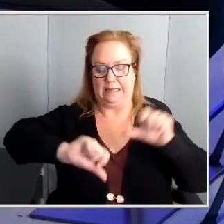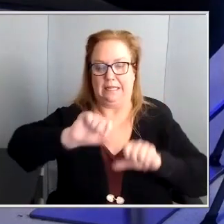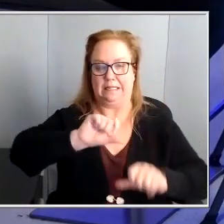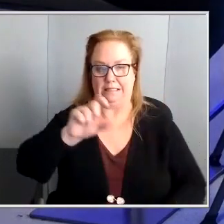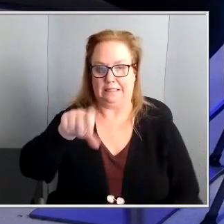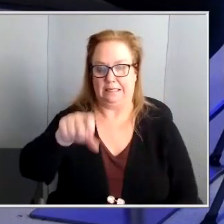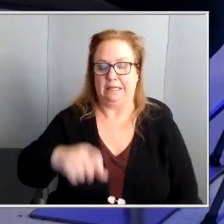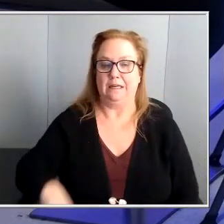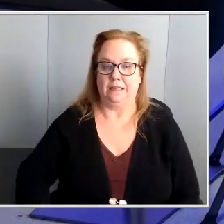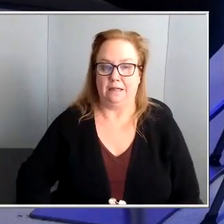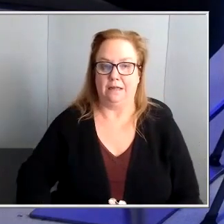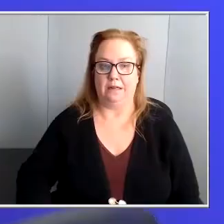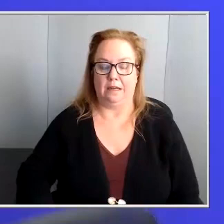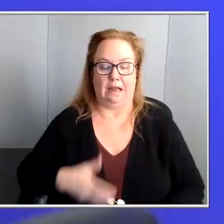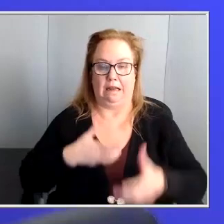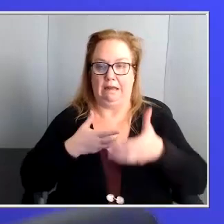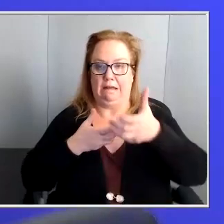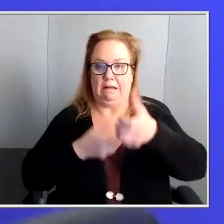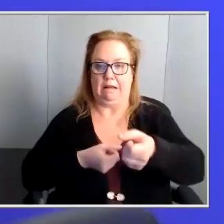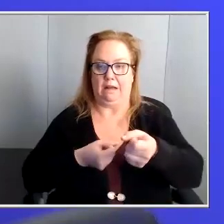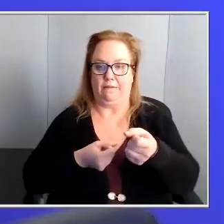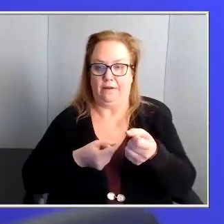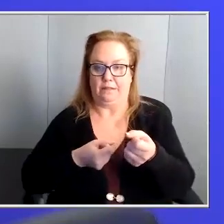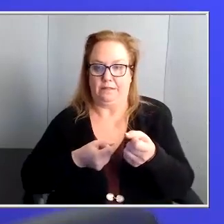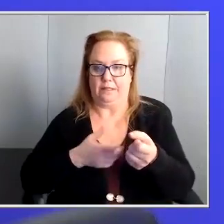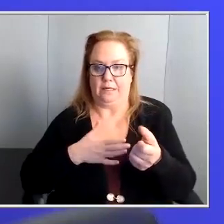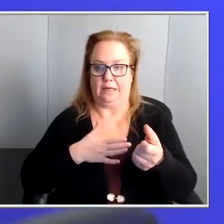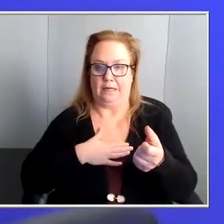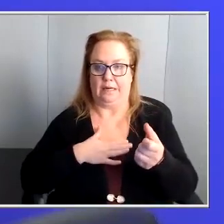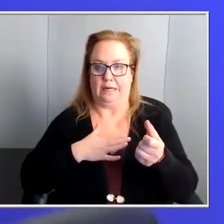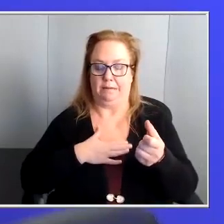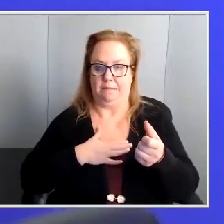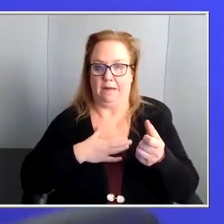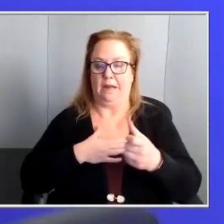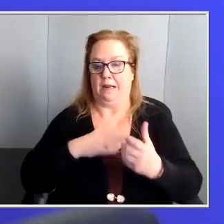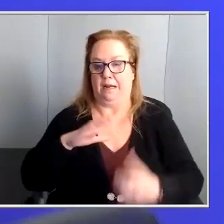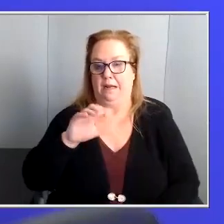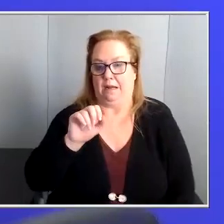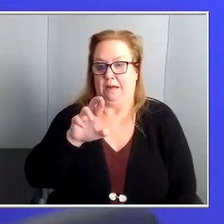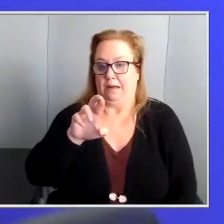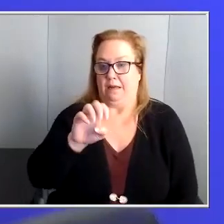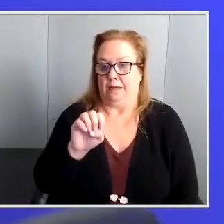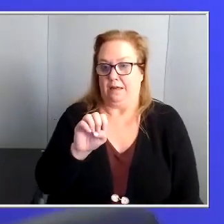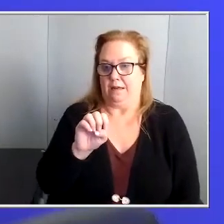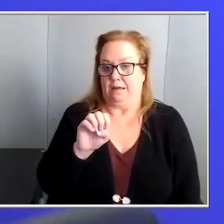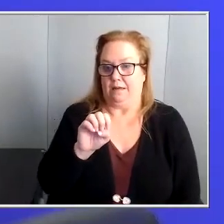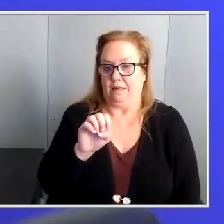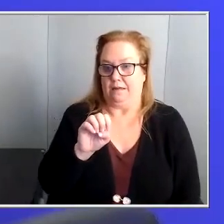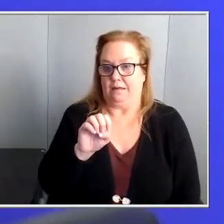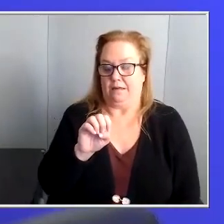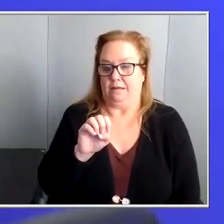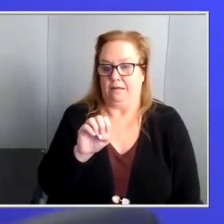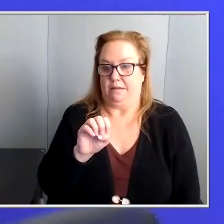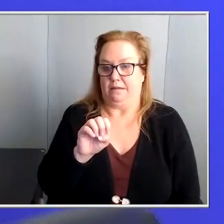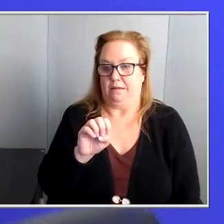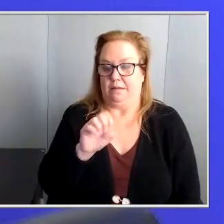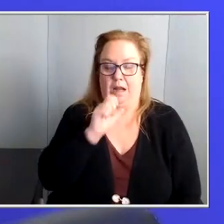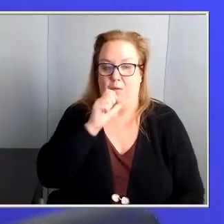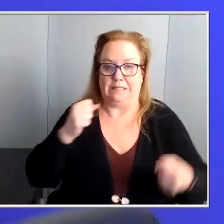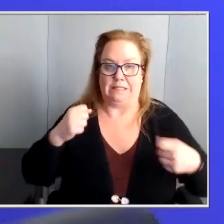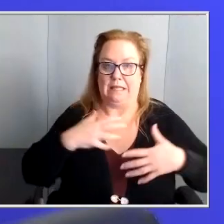I had complete confidence in where I chose to do my care, and I wasn't even